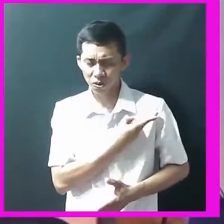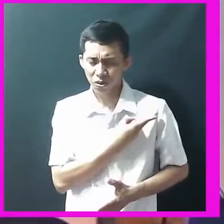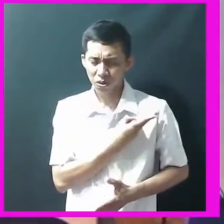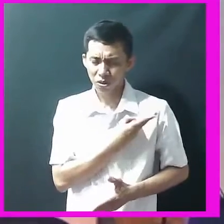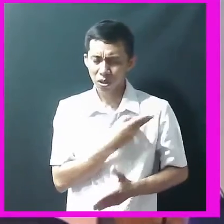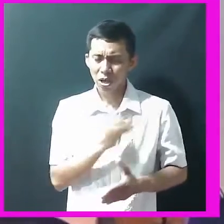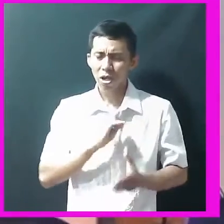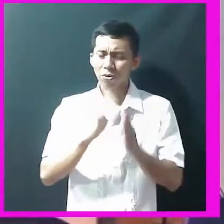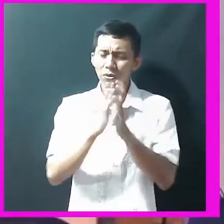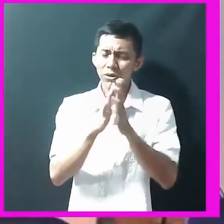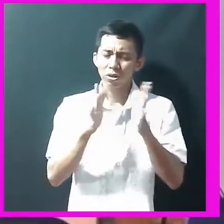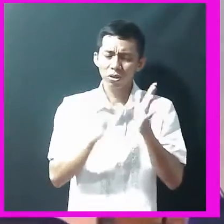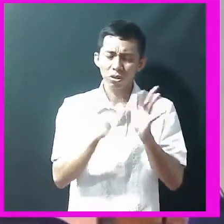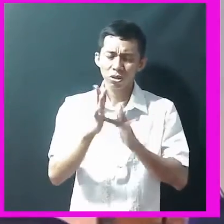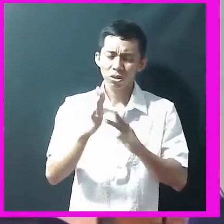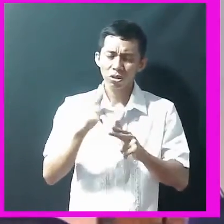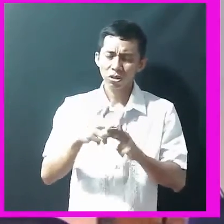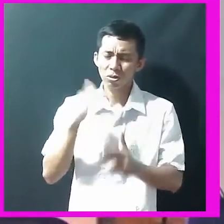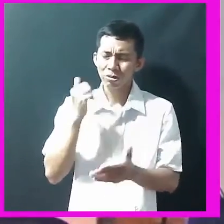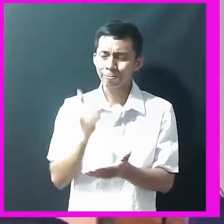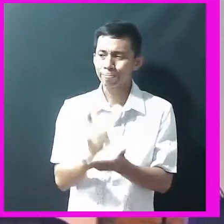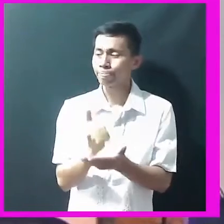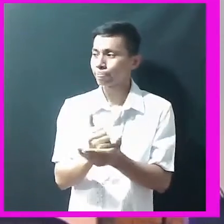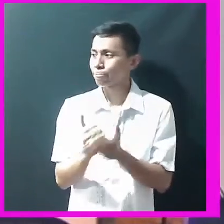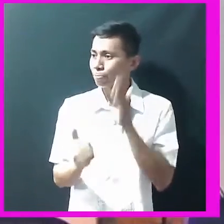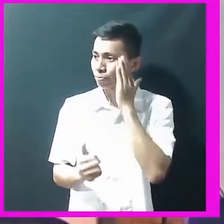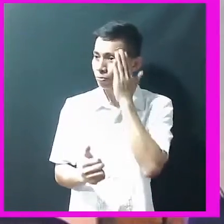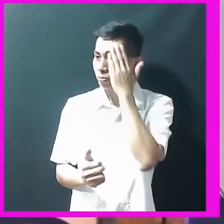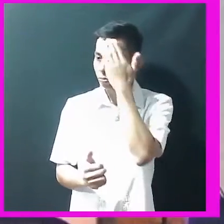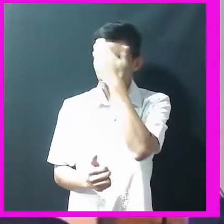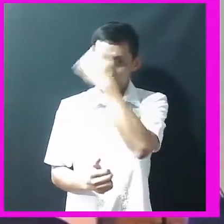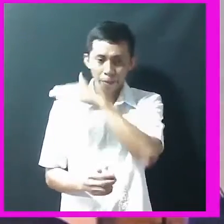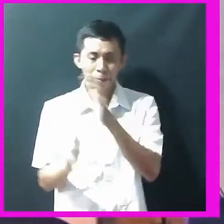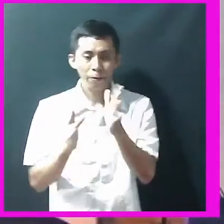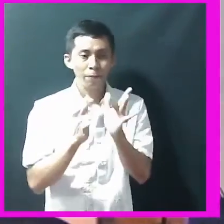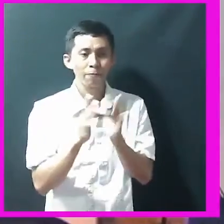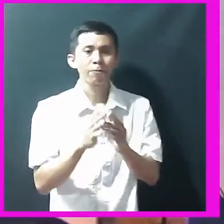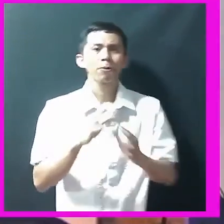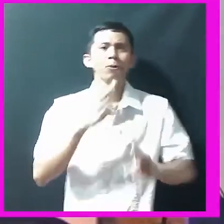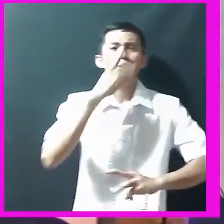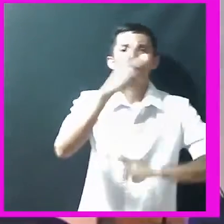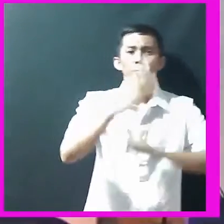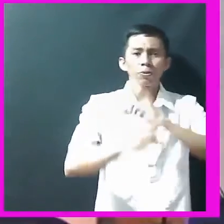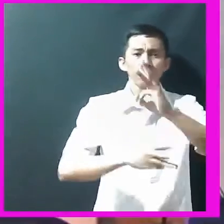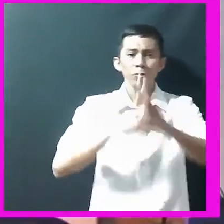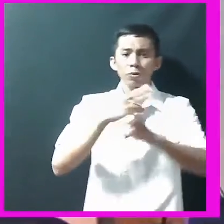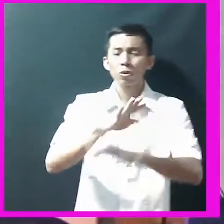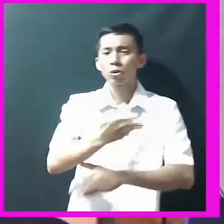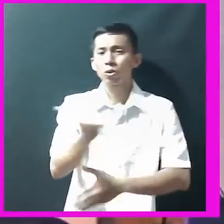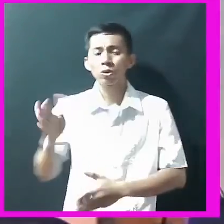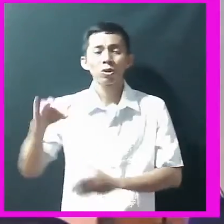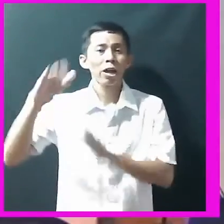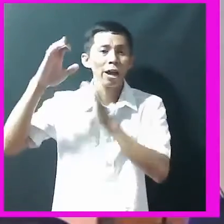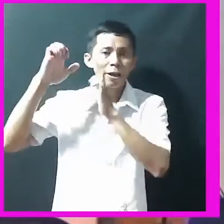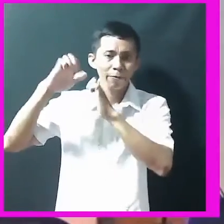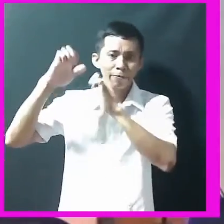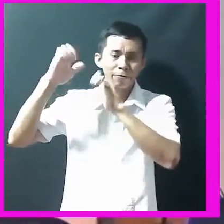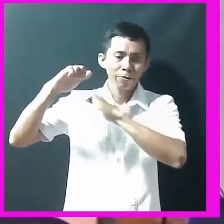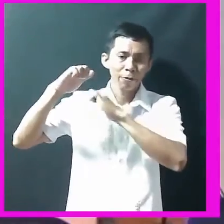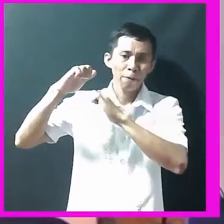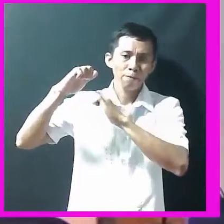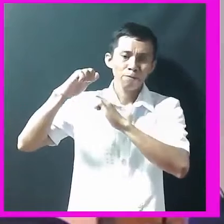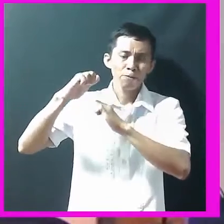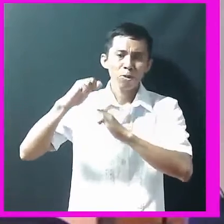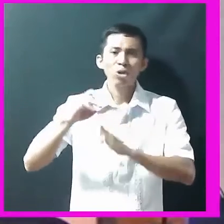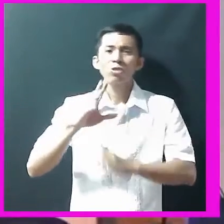Jesus' name I pray. Amen. Of all the places in the world where you would expect to find a truth,